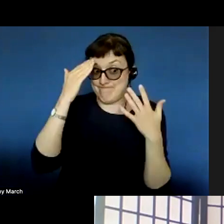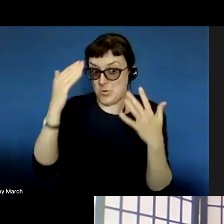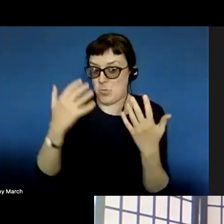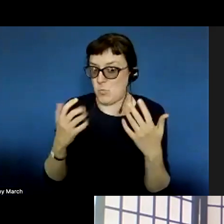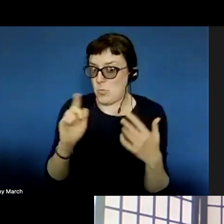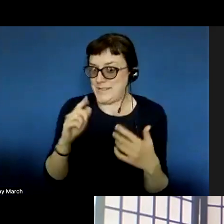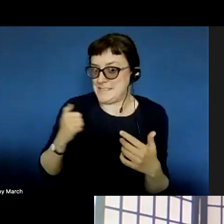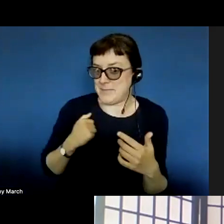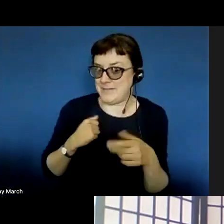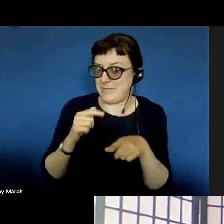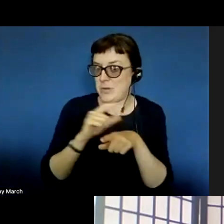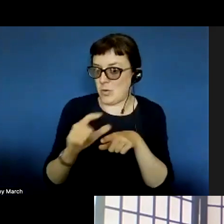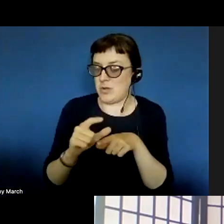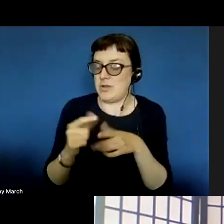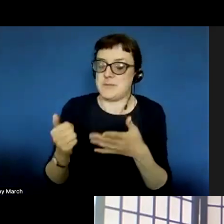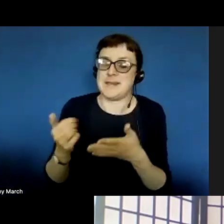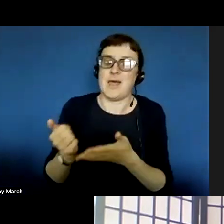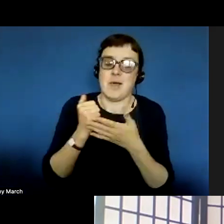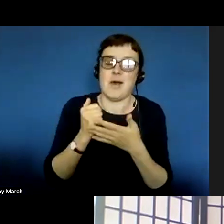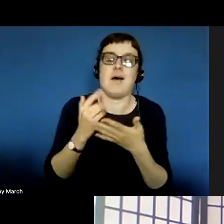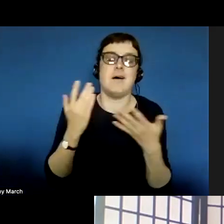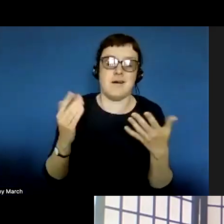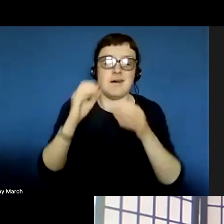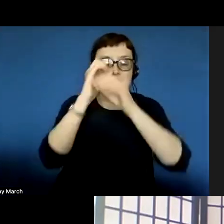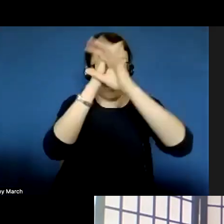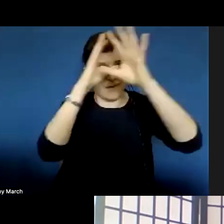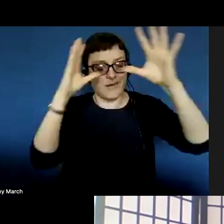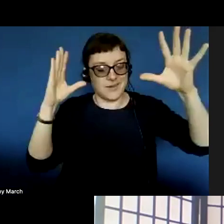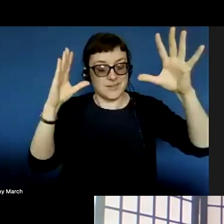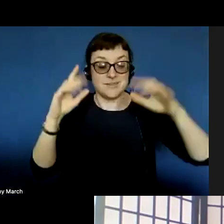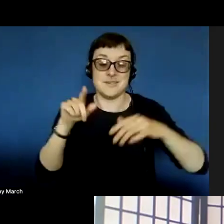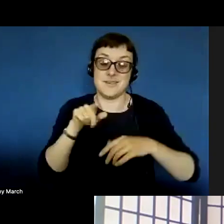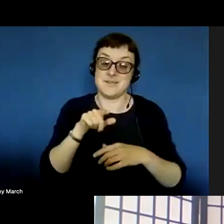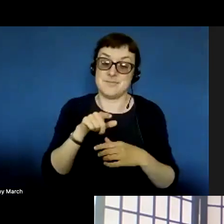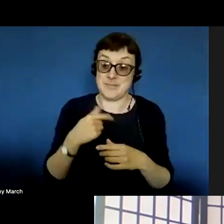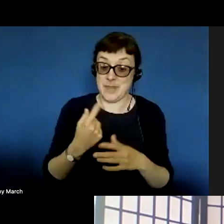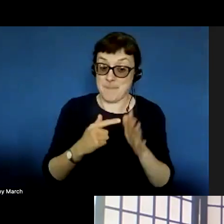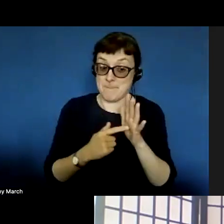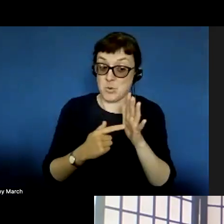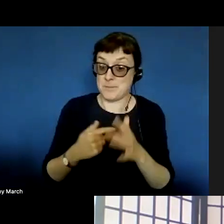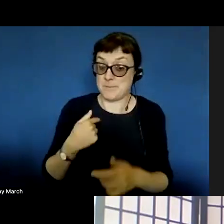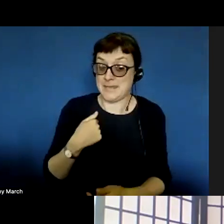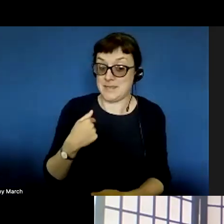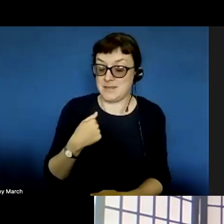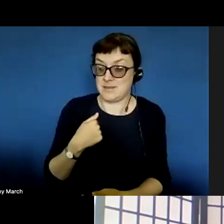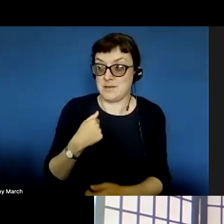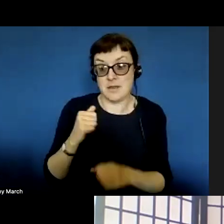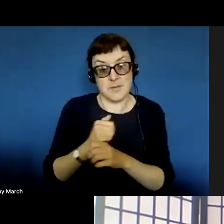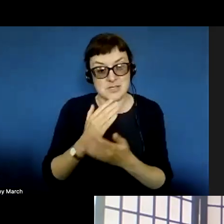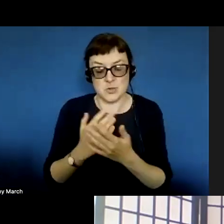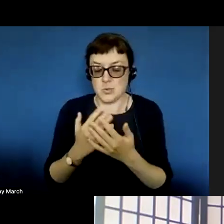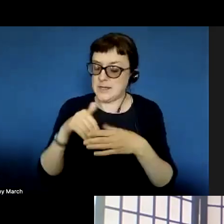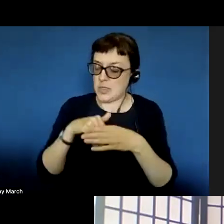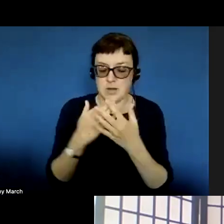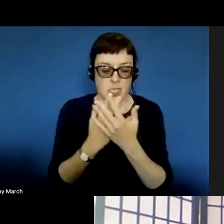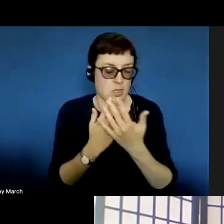helped us in that. And it's why it was important for me to make sure that we included as many voices as